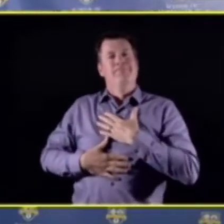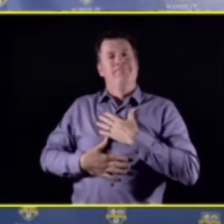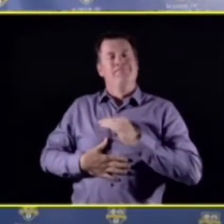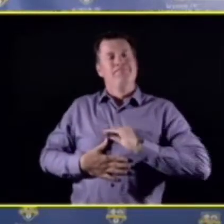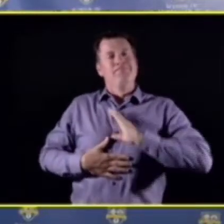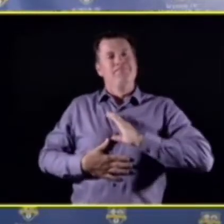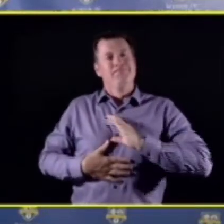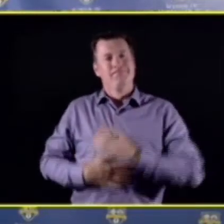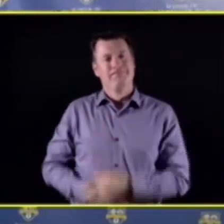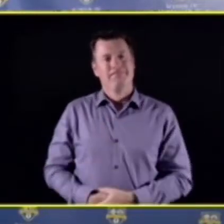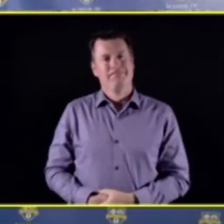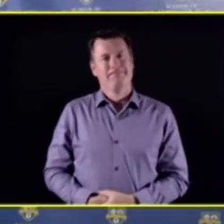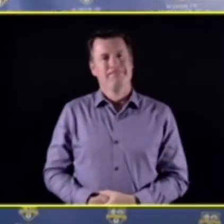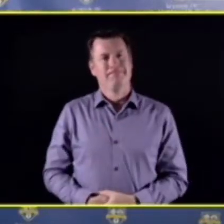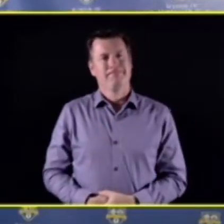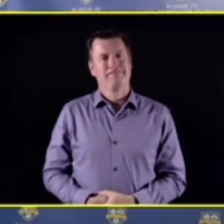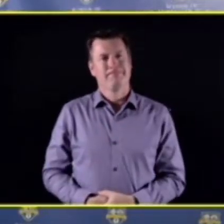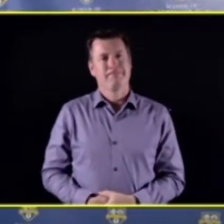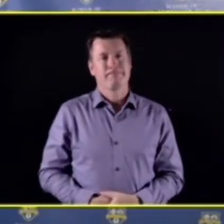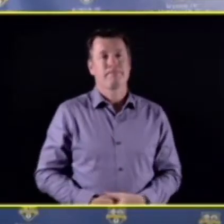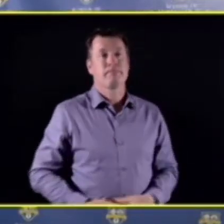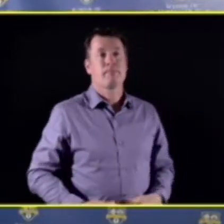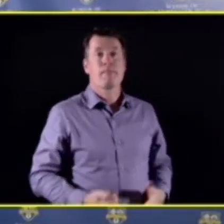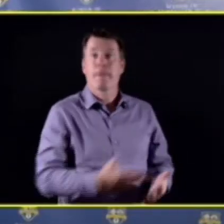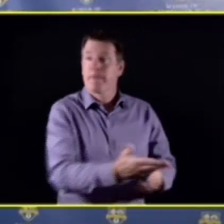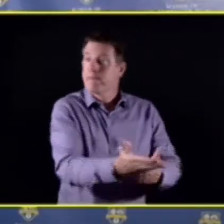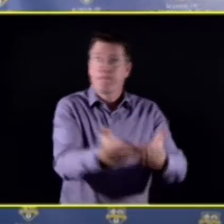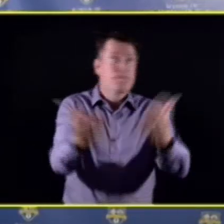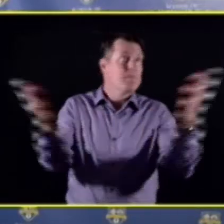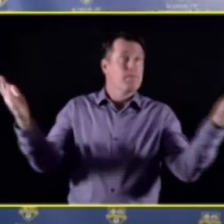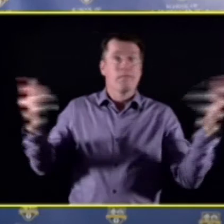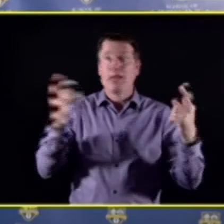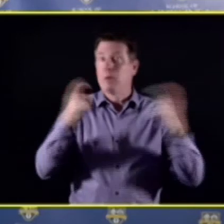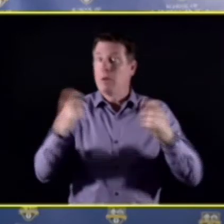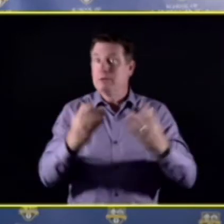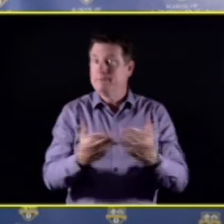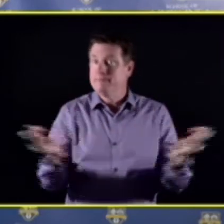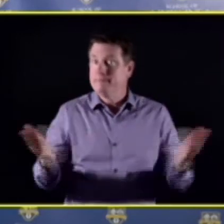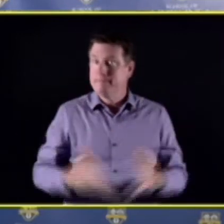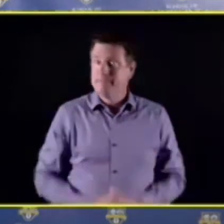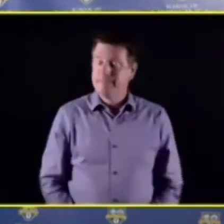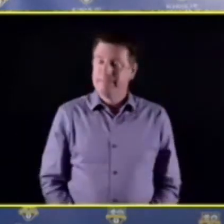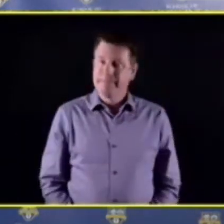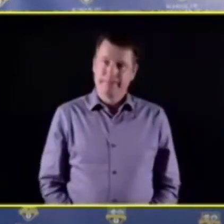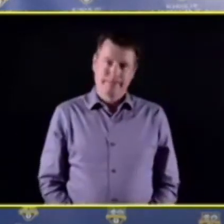panel today? No, thanks. Yeah, if that's okay.